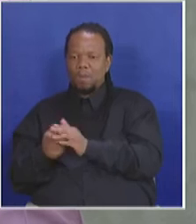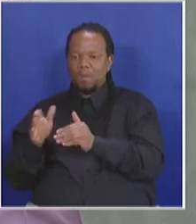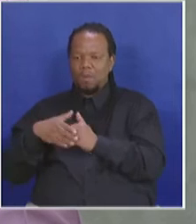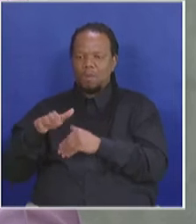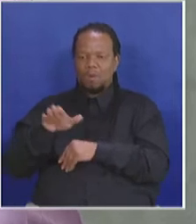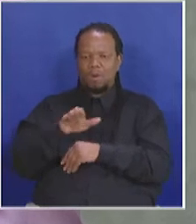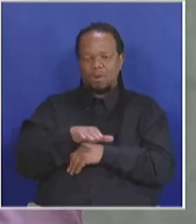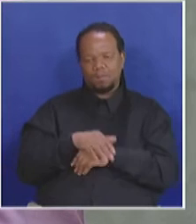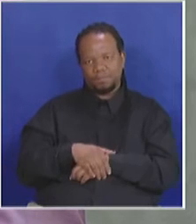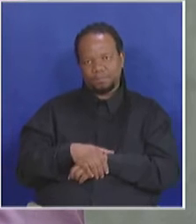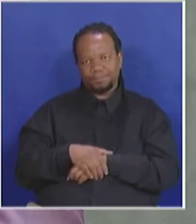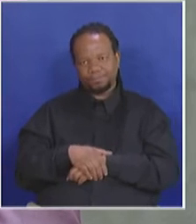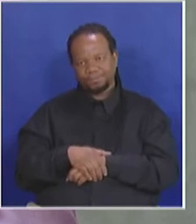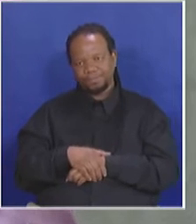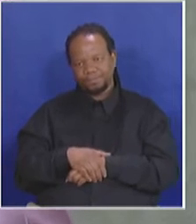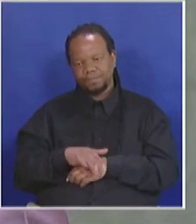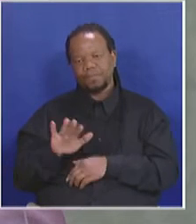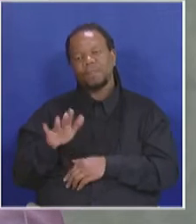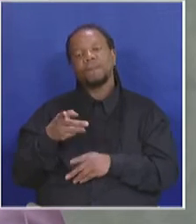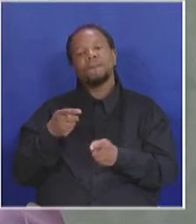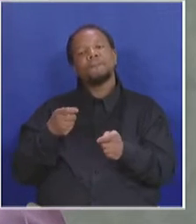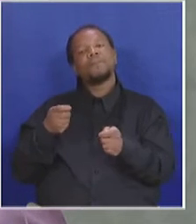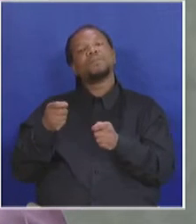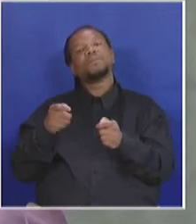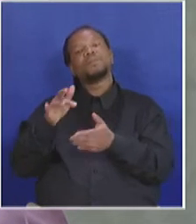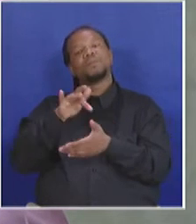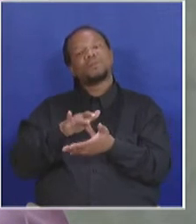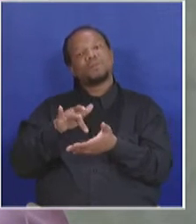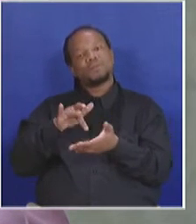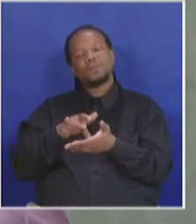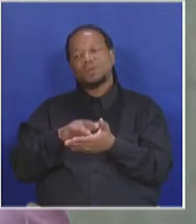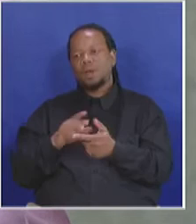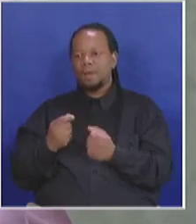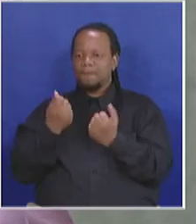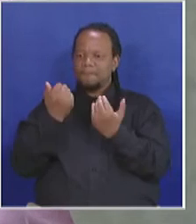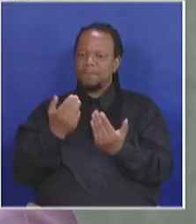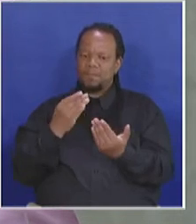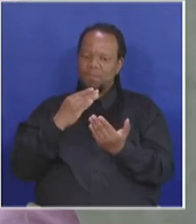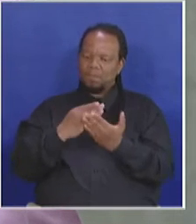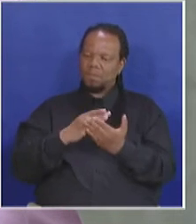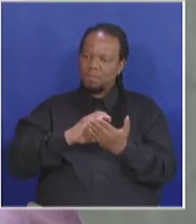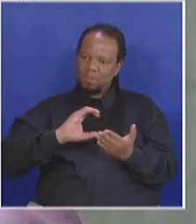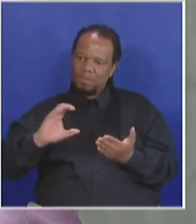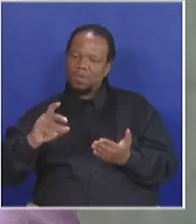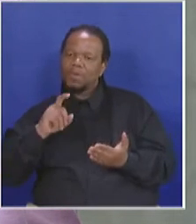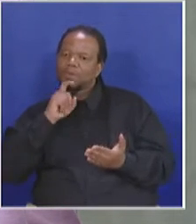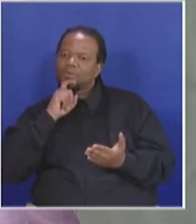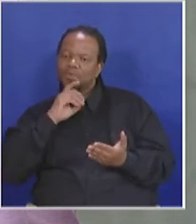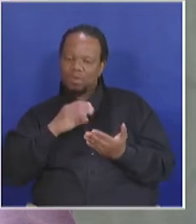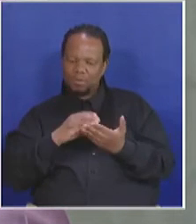And the management of Thabo Mofutshanyana Care Center must provide a breakdown of the budget spent thus far as well as timeframes for completion